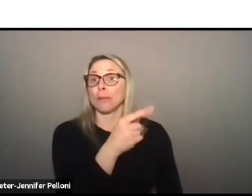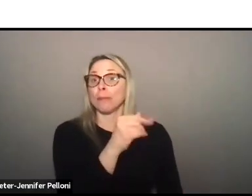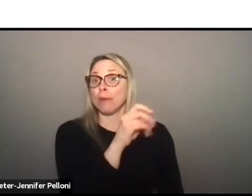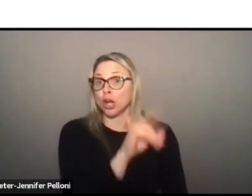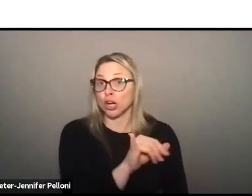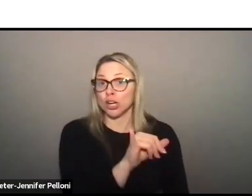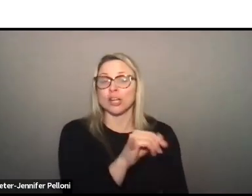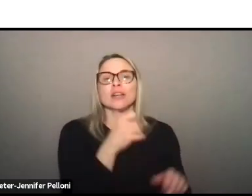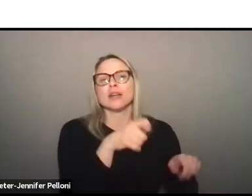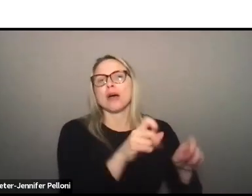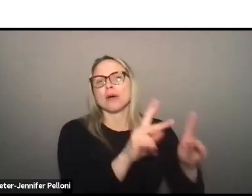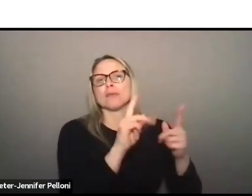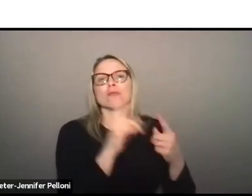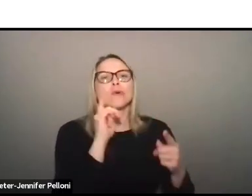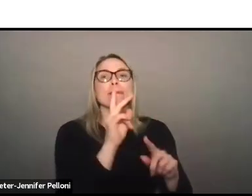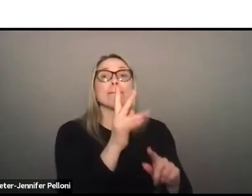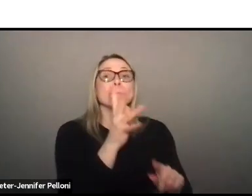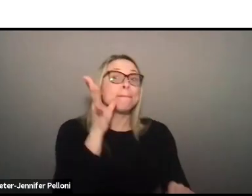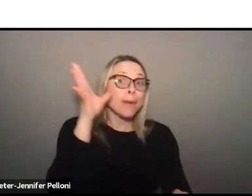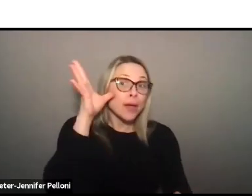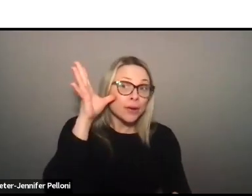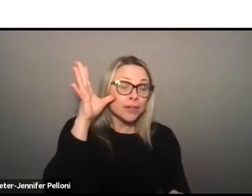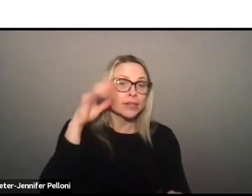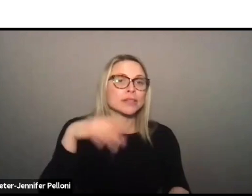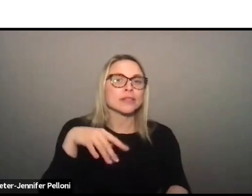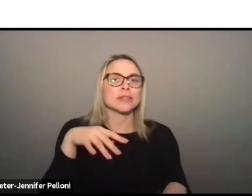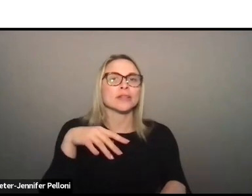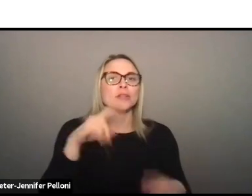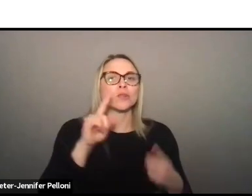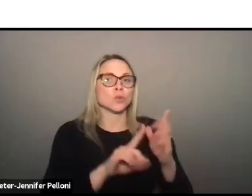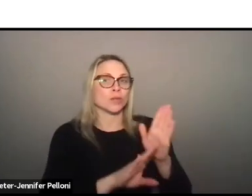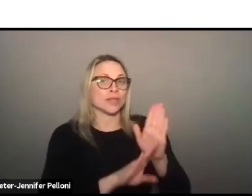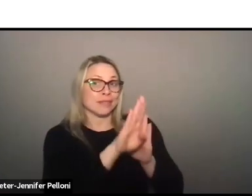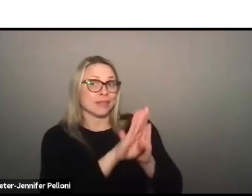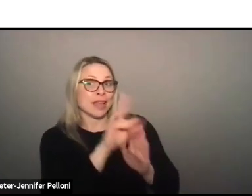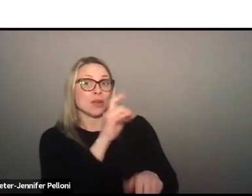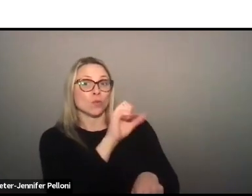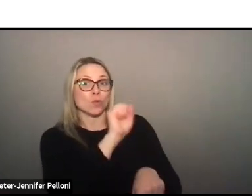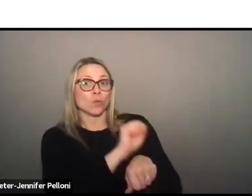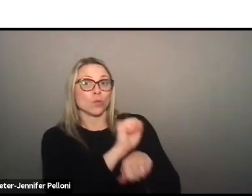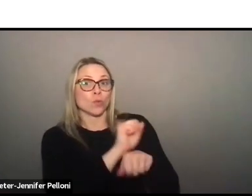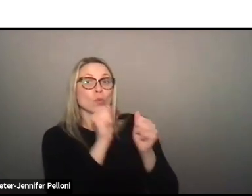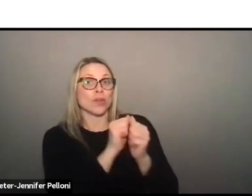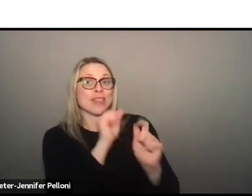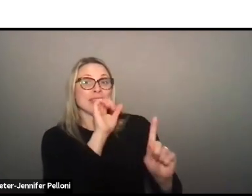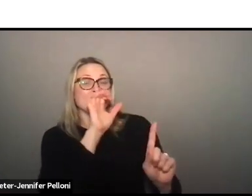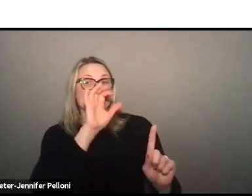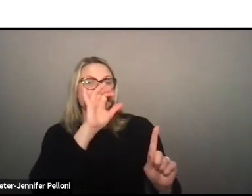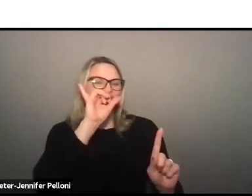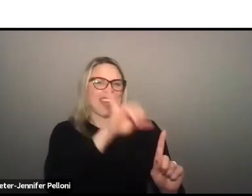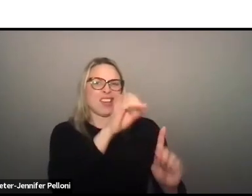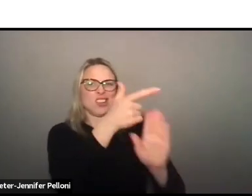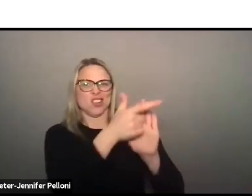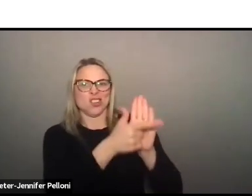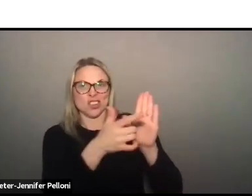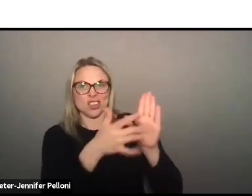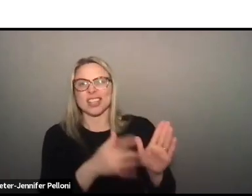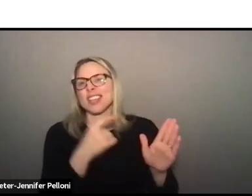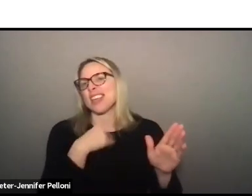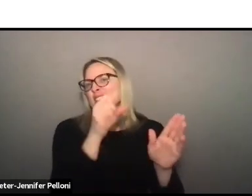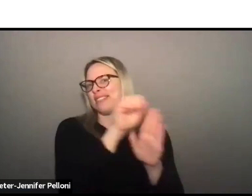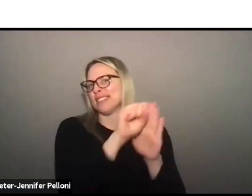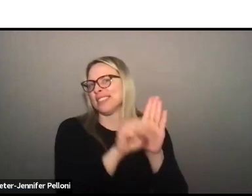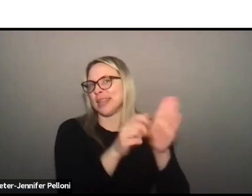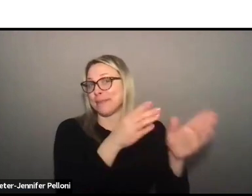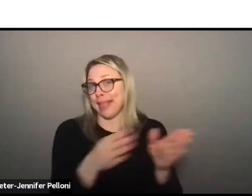for parents to develop and work with that attorney, estate planning